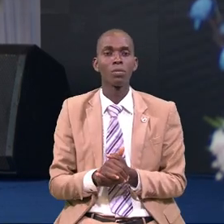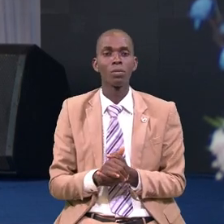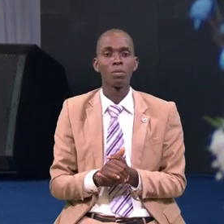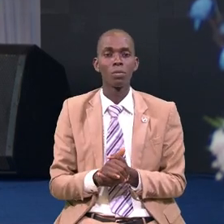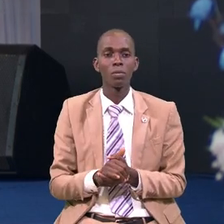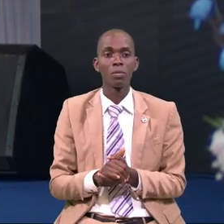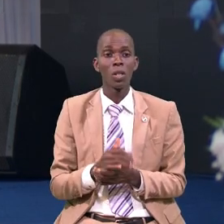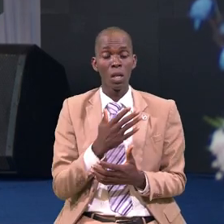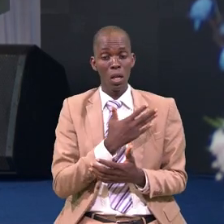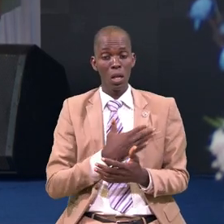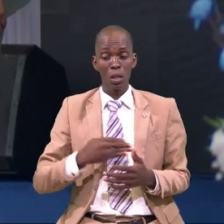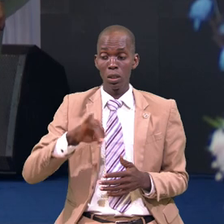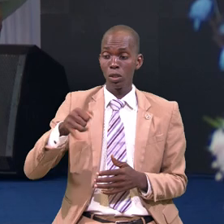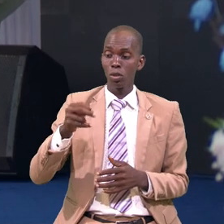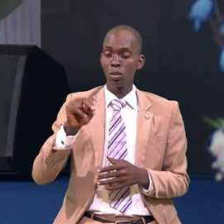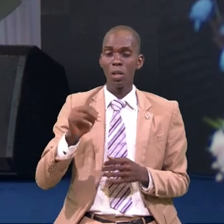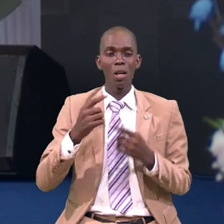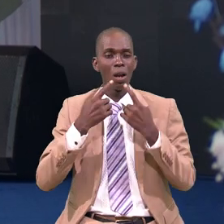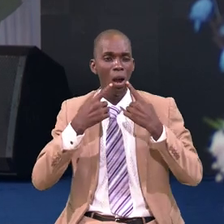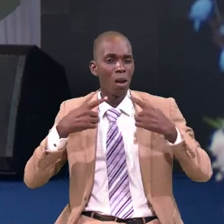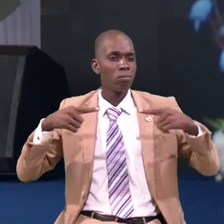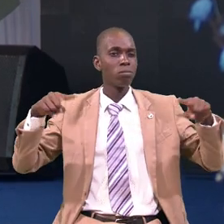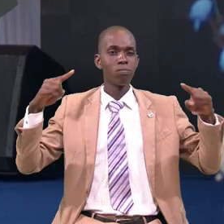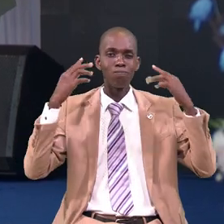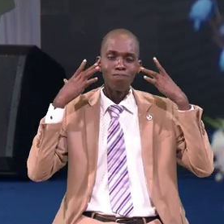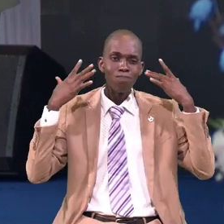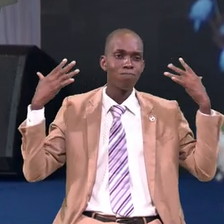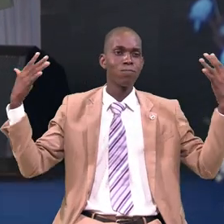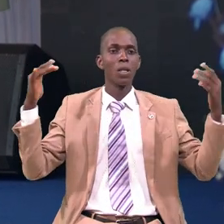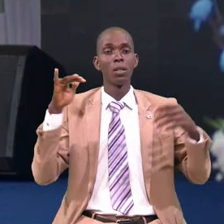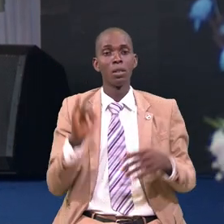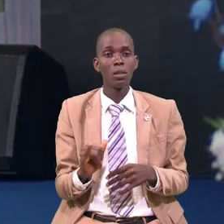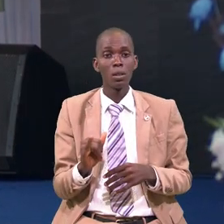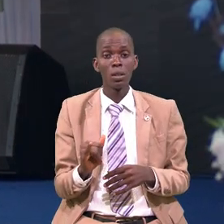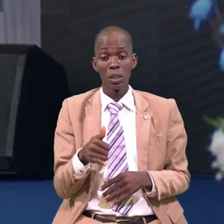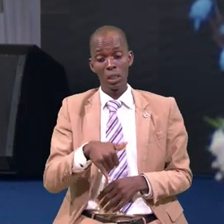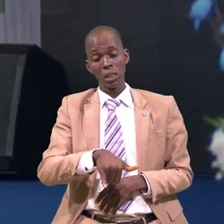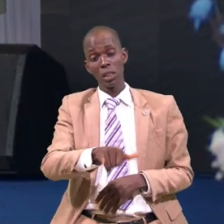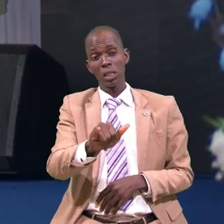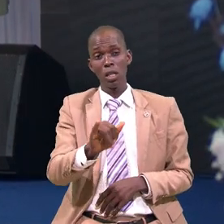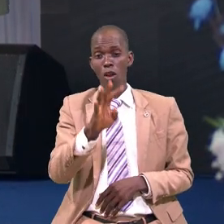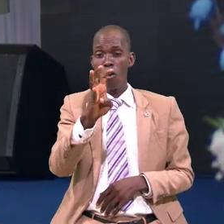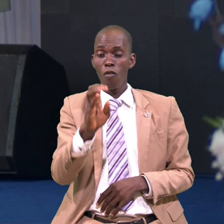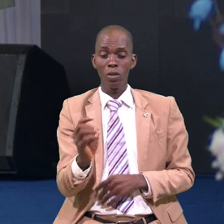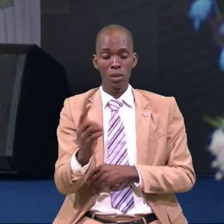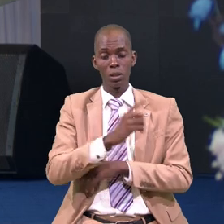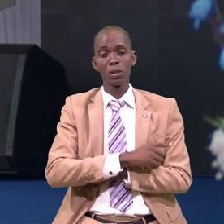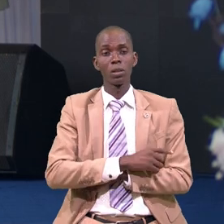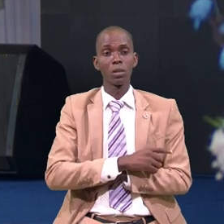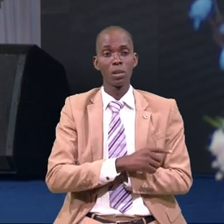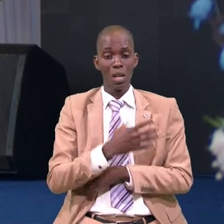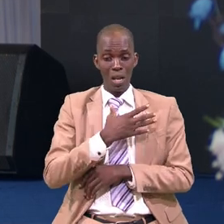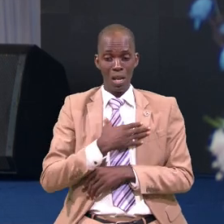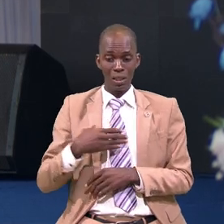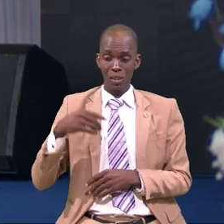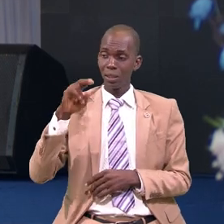And he cried and said, yet 40 days, and Nineveh